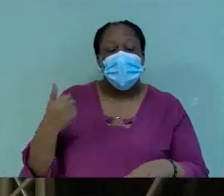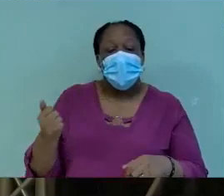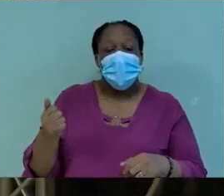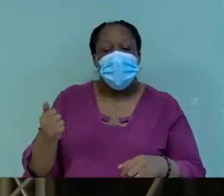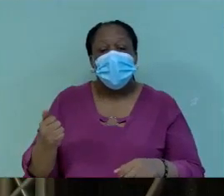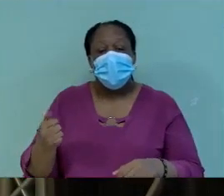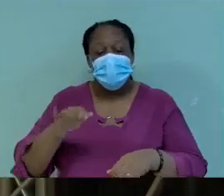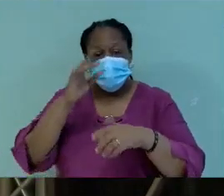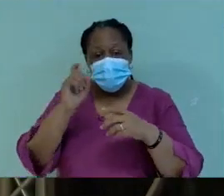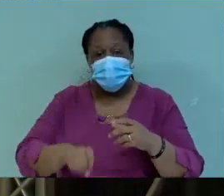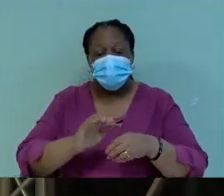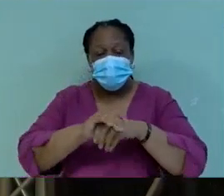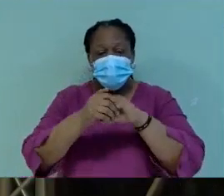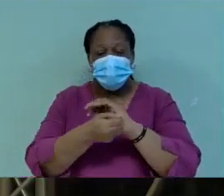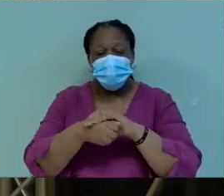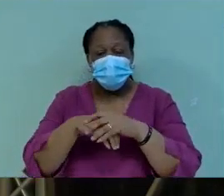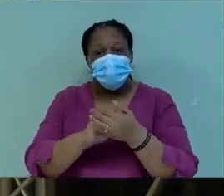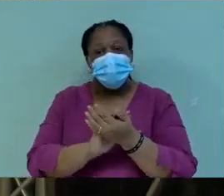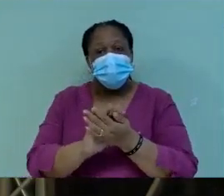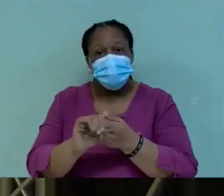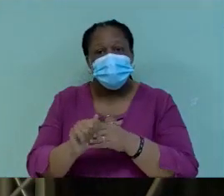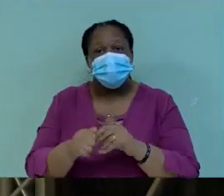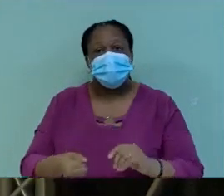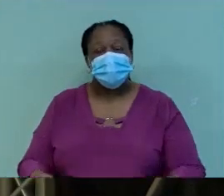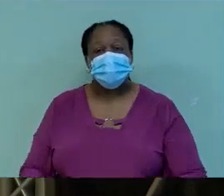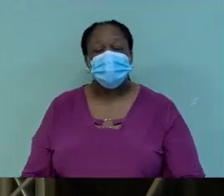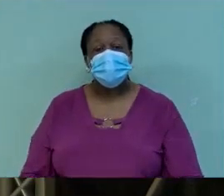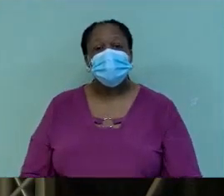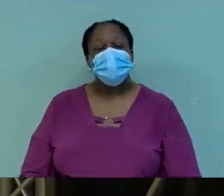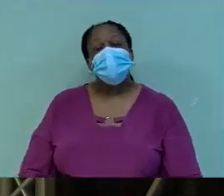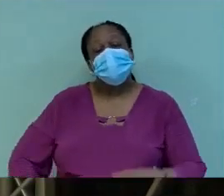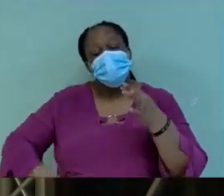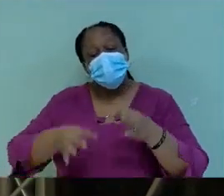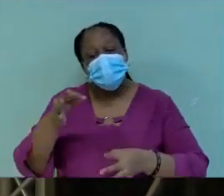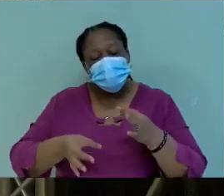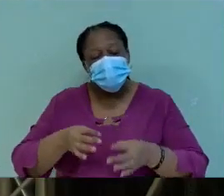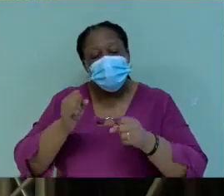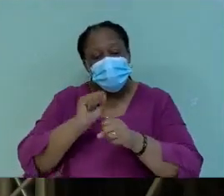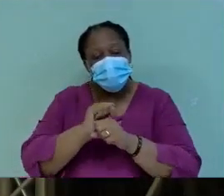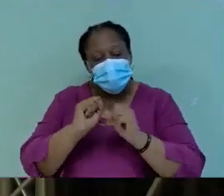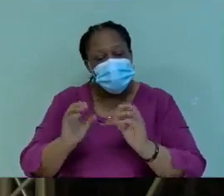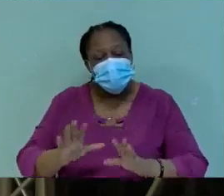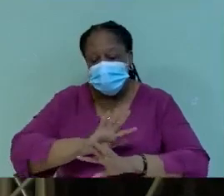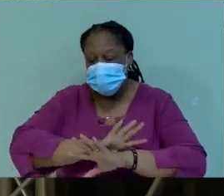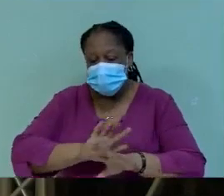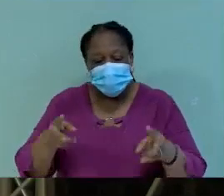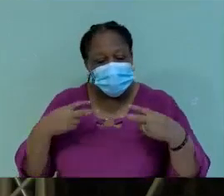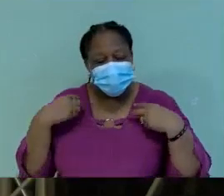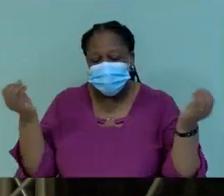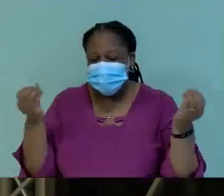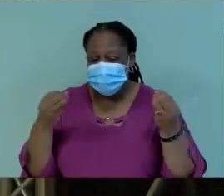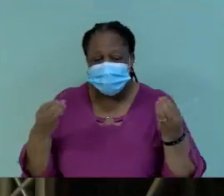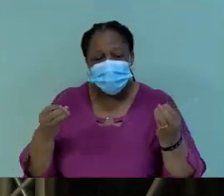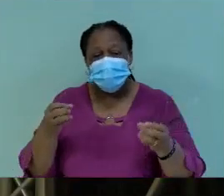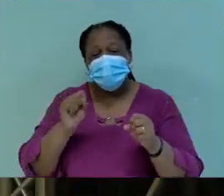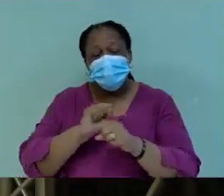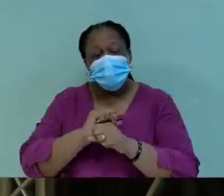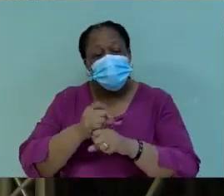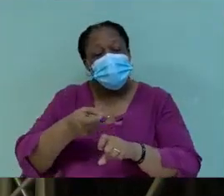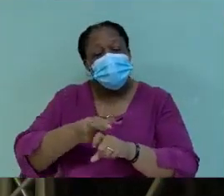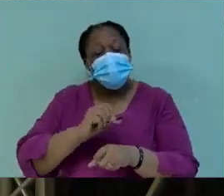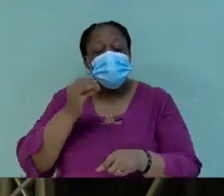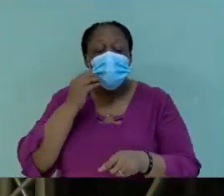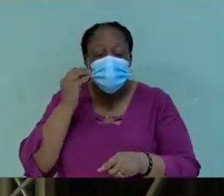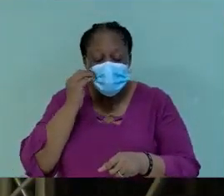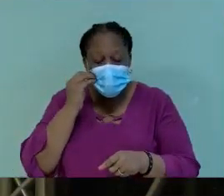Where employees do not have access to remote working, management should explore every possible avenue